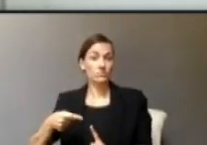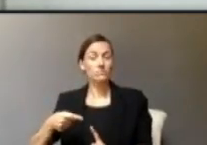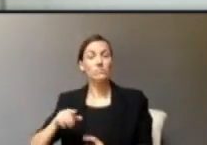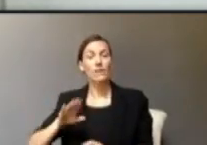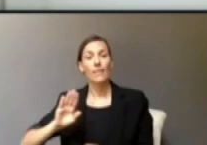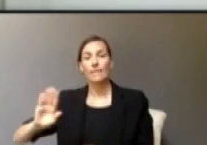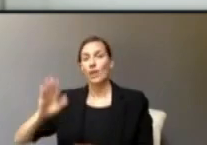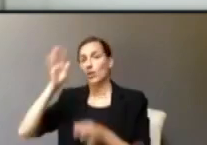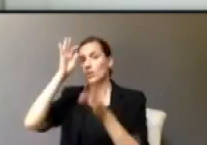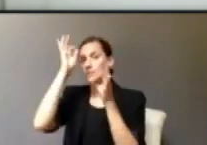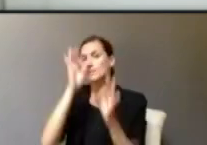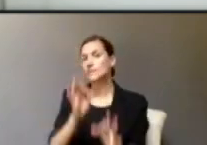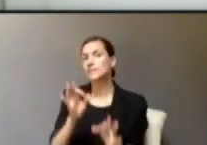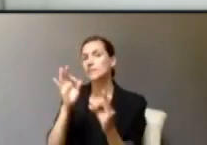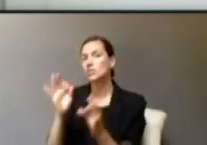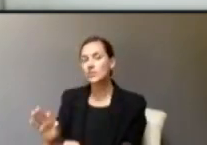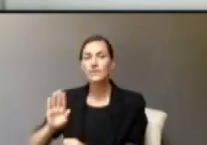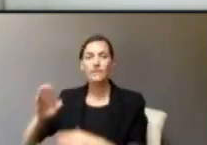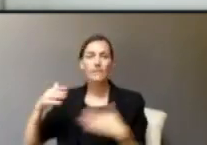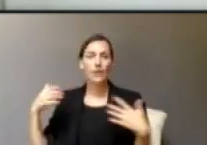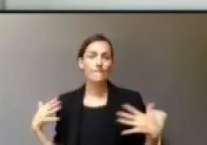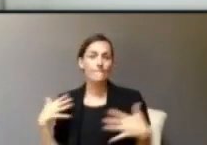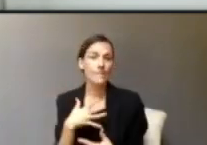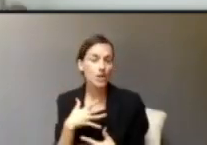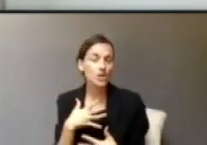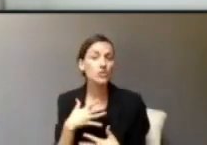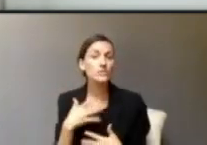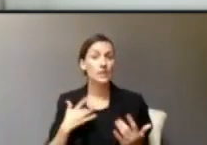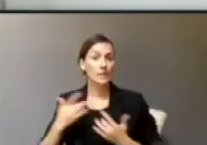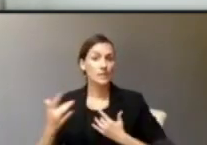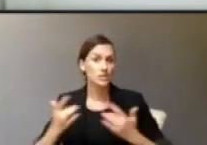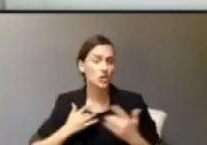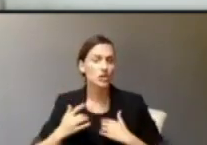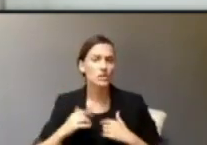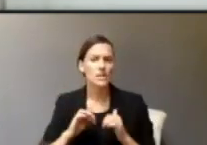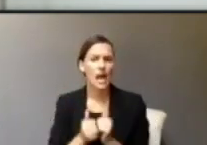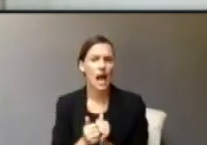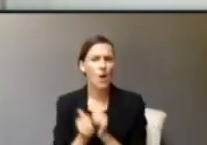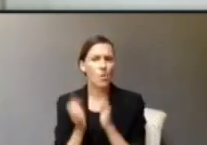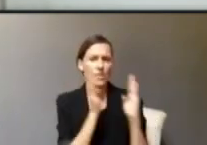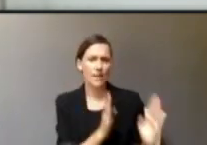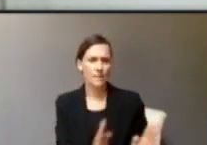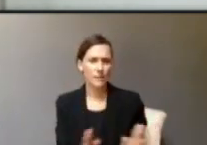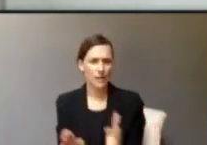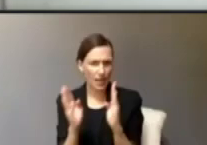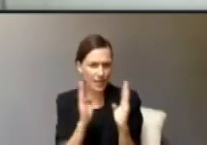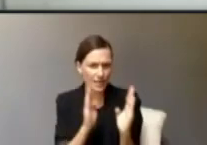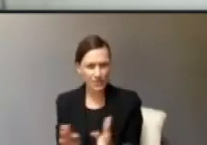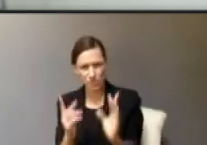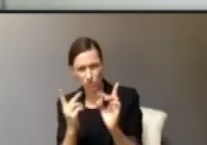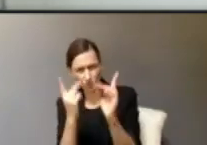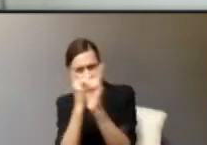making, their fears, their concerns, how they plan to navigate it, and that life expectancy issue.